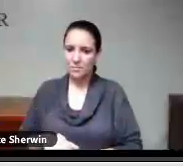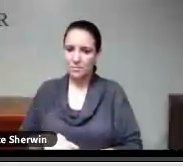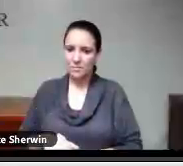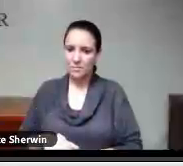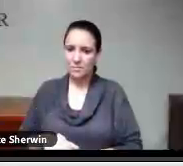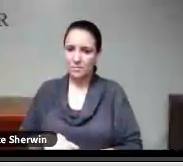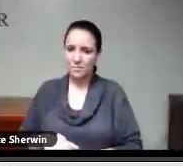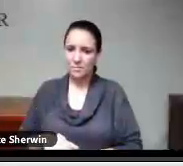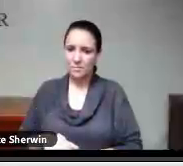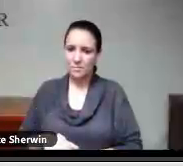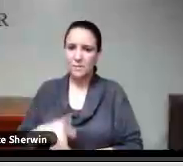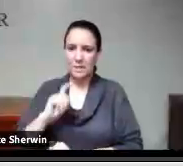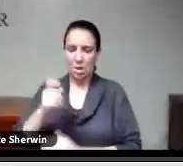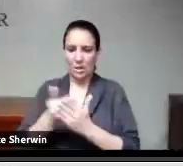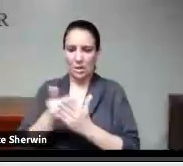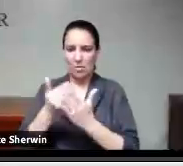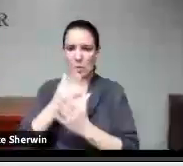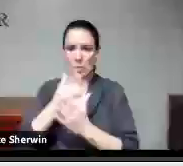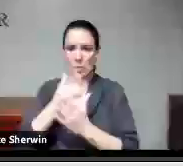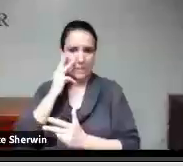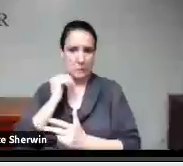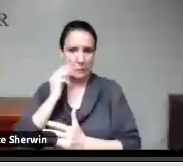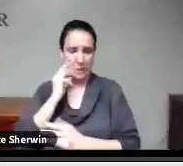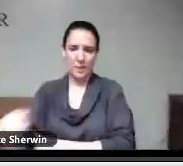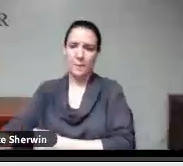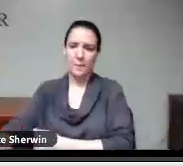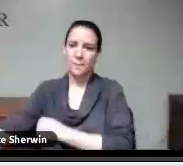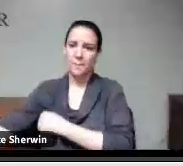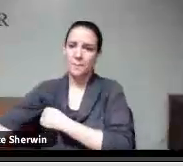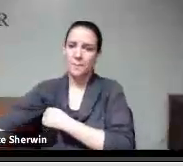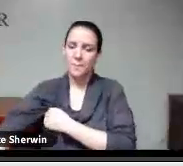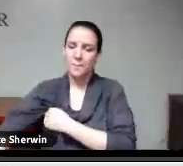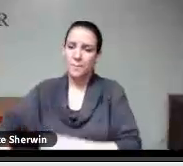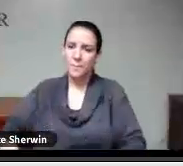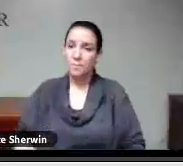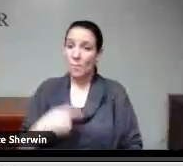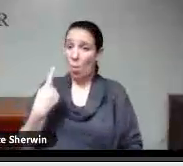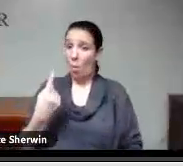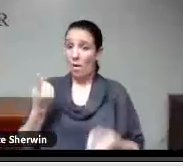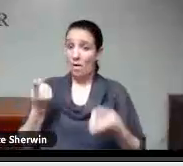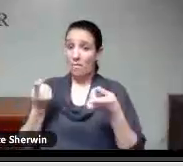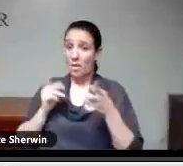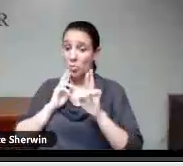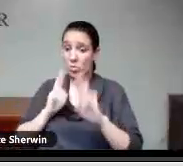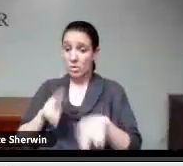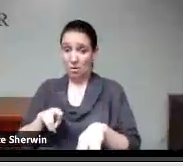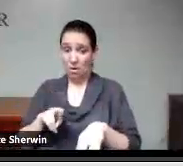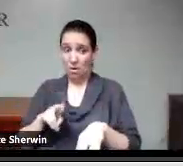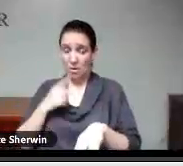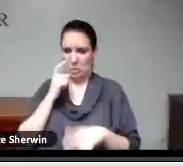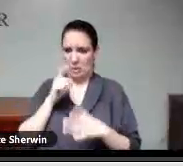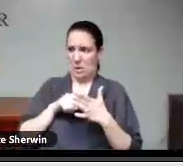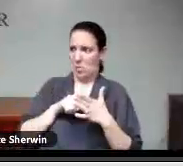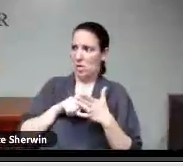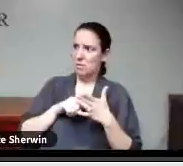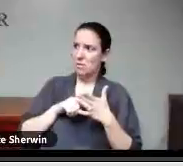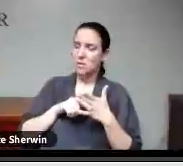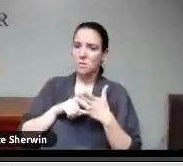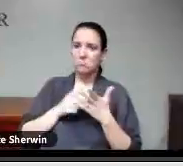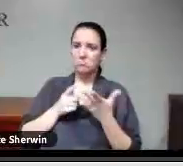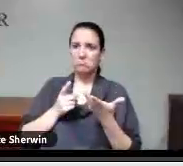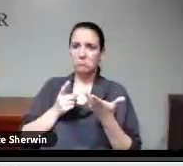an example. In one organization that I worked with, one of the outcomes was that they realized that the most that they had ever done